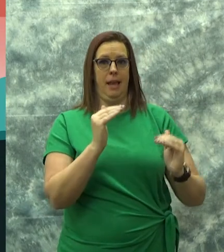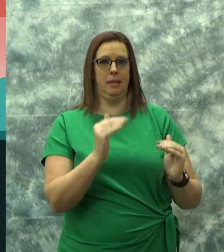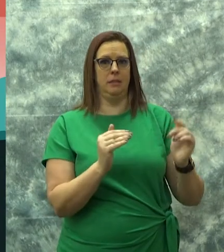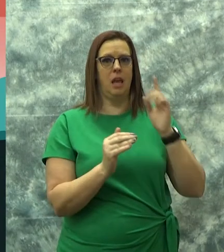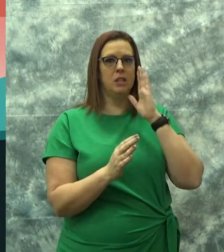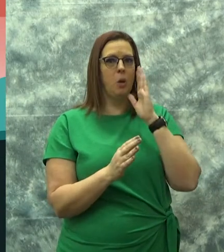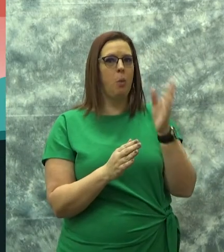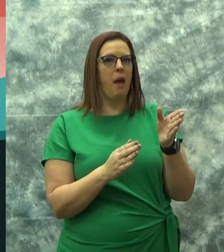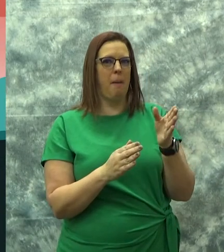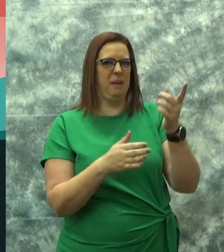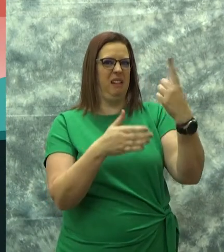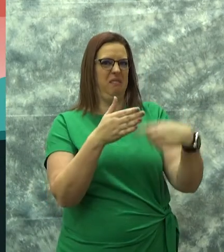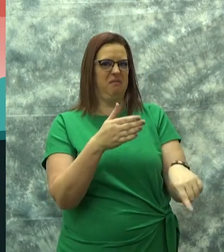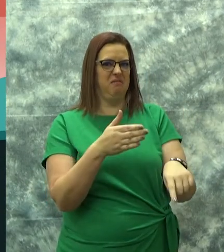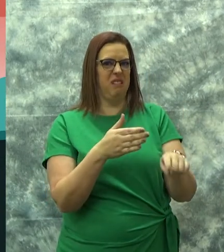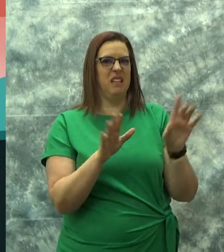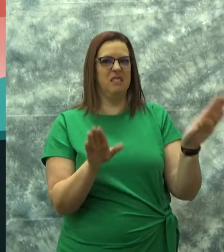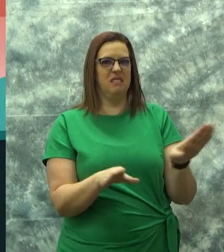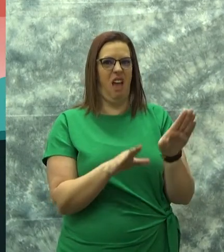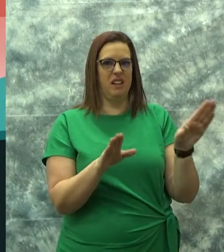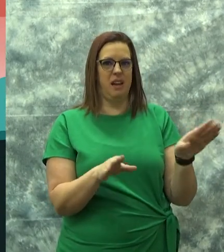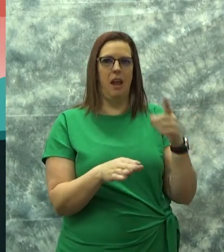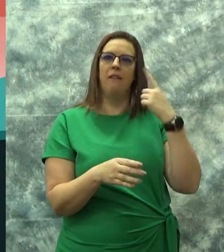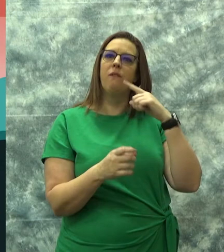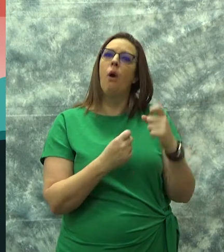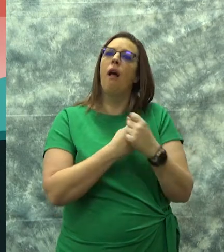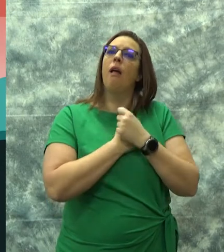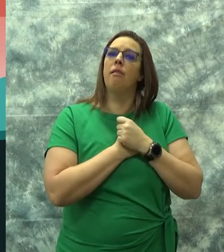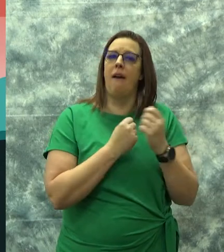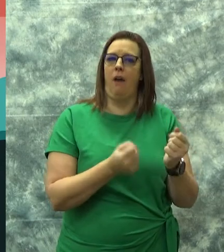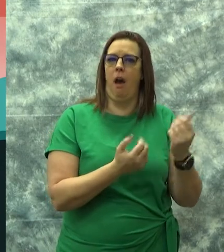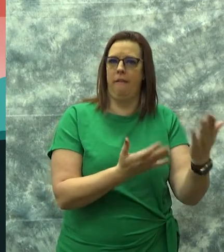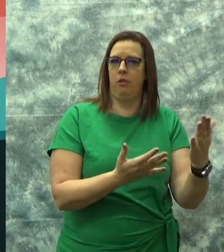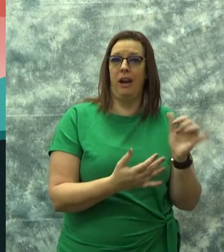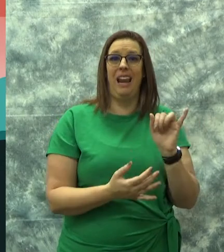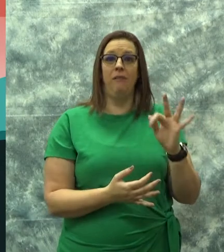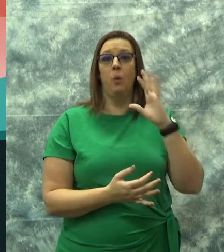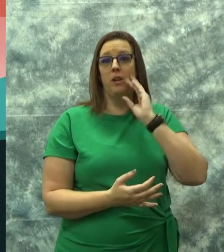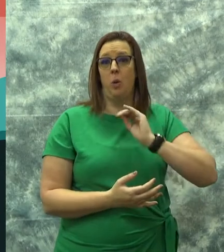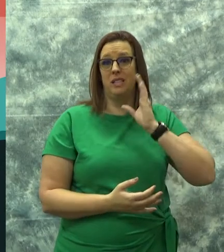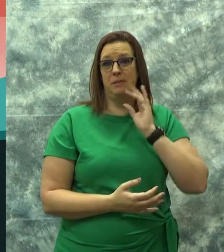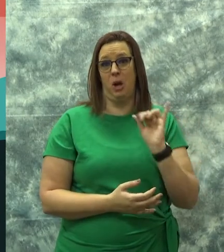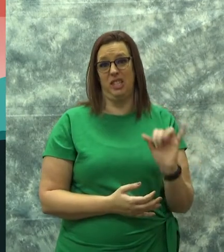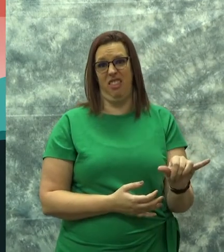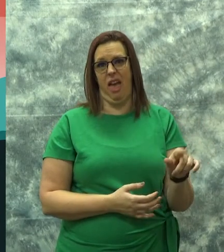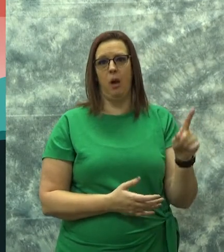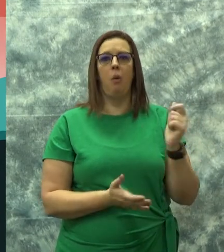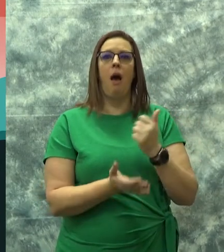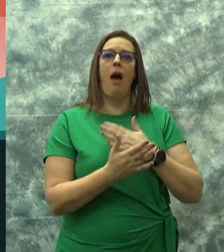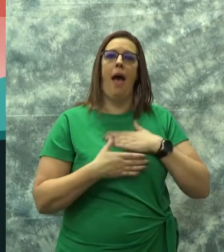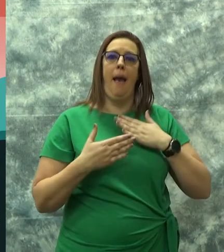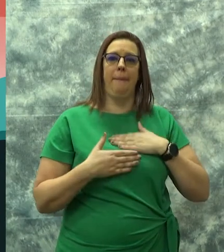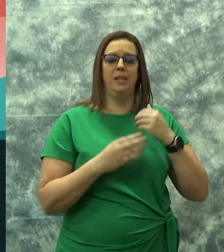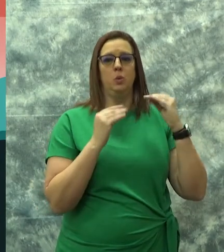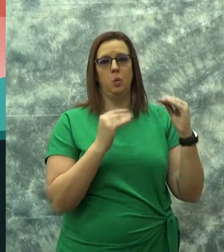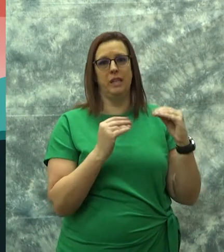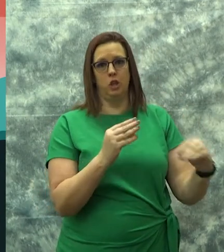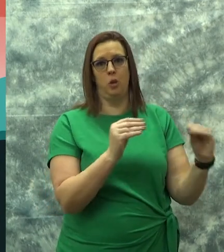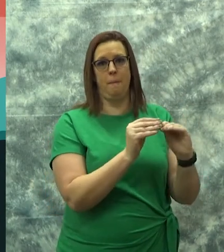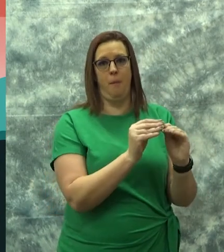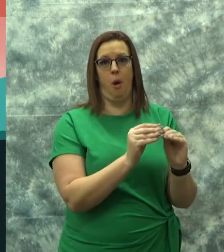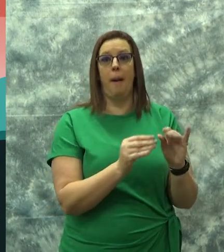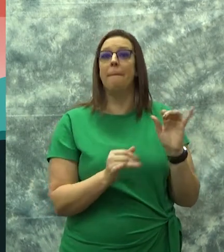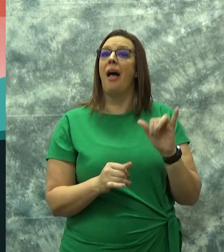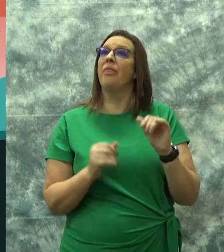afternoon workshops on the 23rd, right after church. It's for a love offering, and so if you'd like to experience greater emotional balance, he'll be happy to teach you more